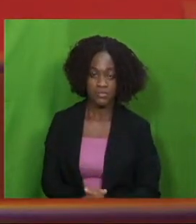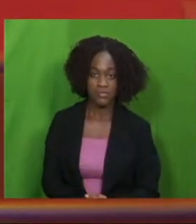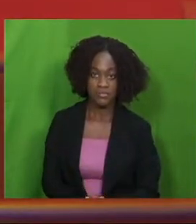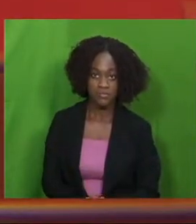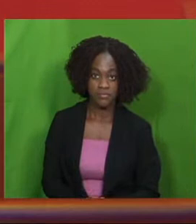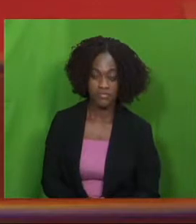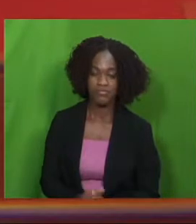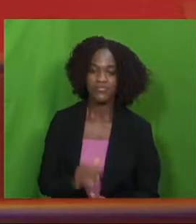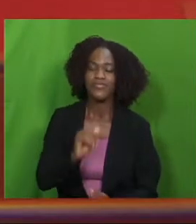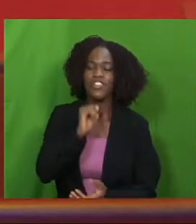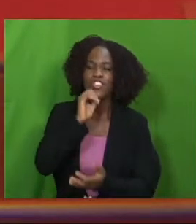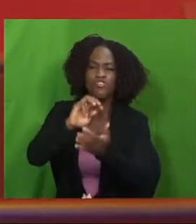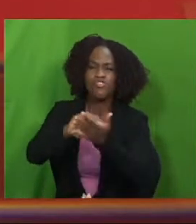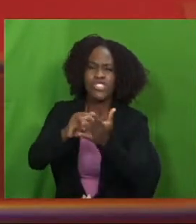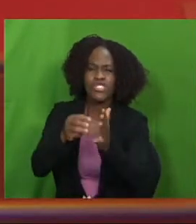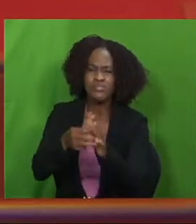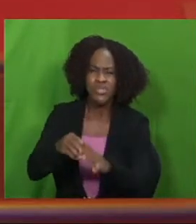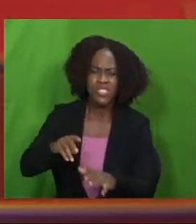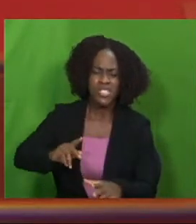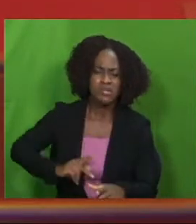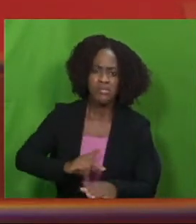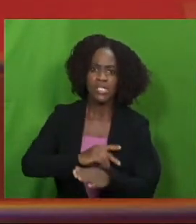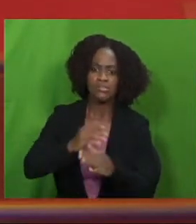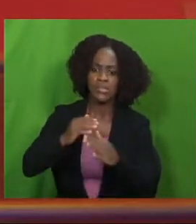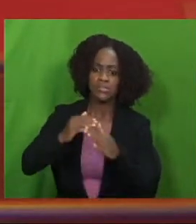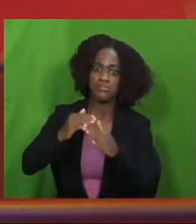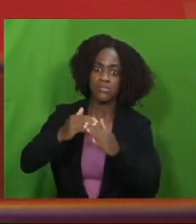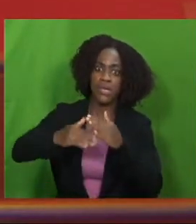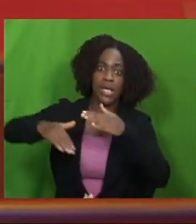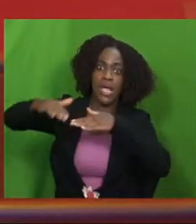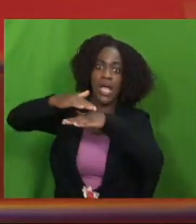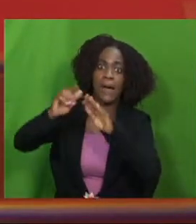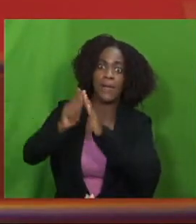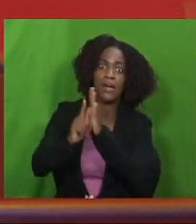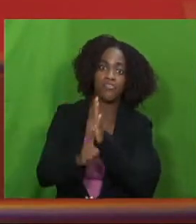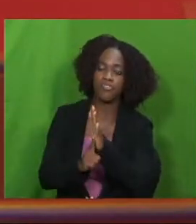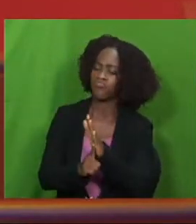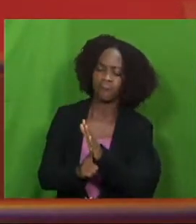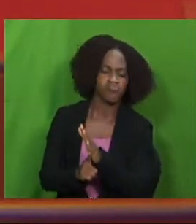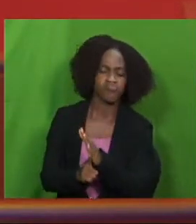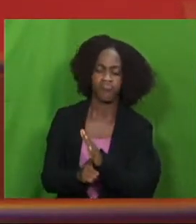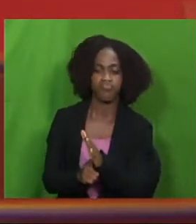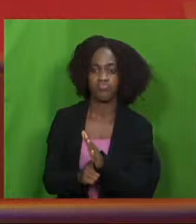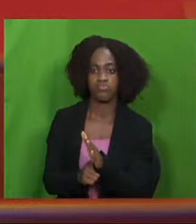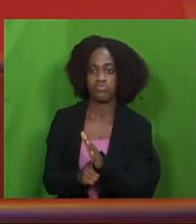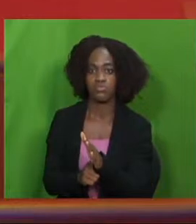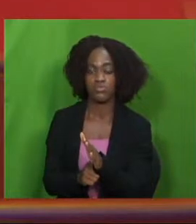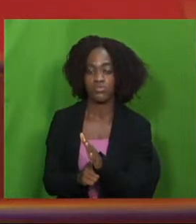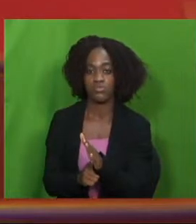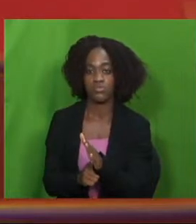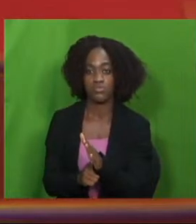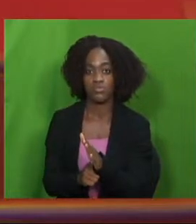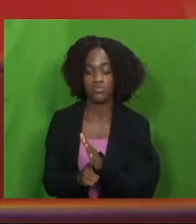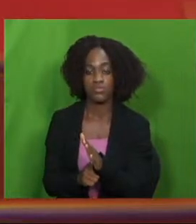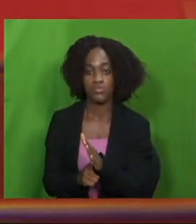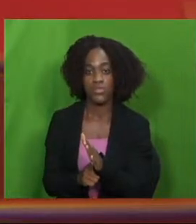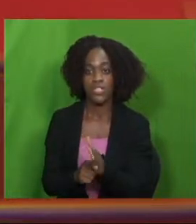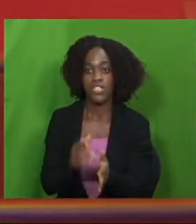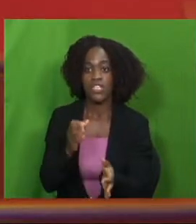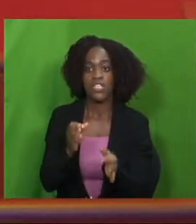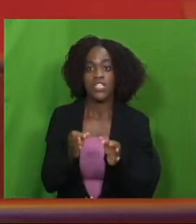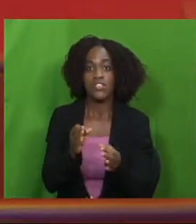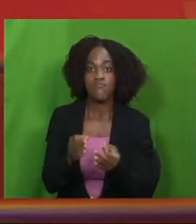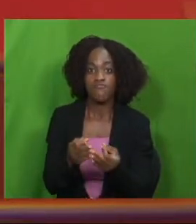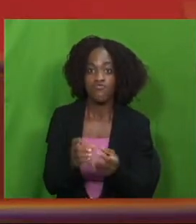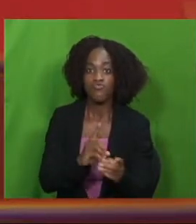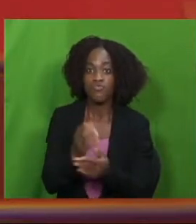It doesn't mean that Parliament is above the law. No. If we contravene a constitutional provision, the court will so